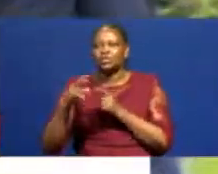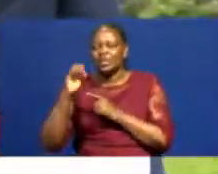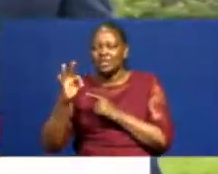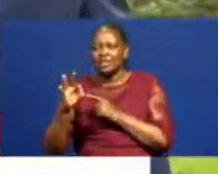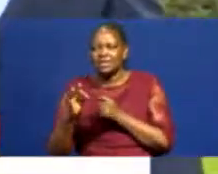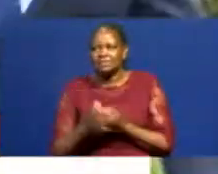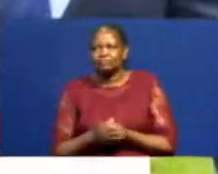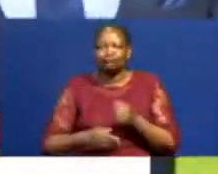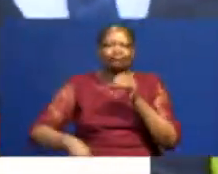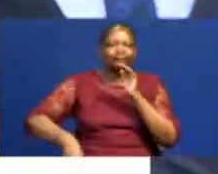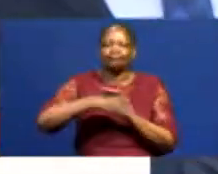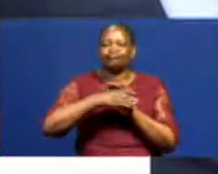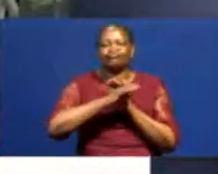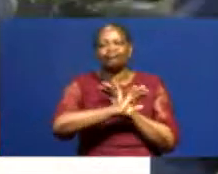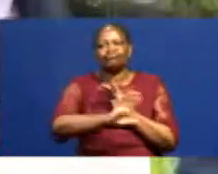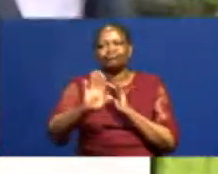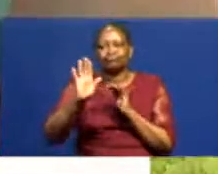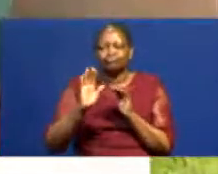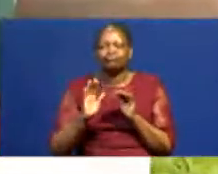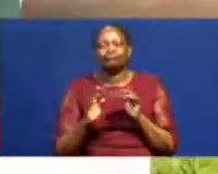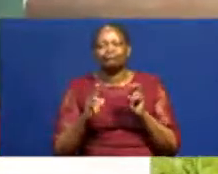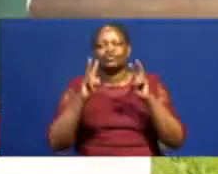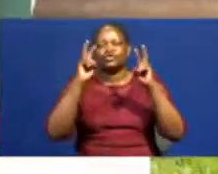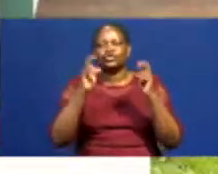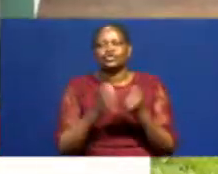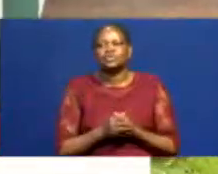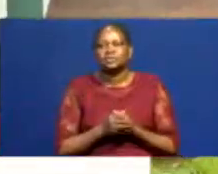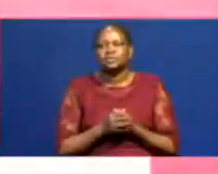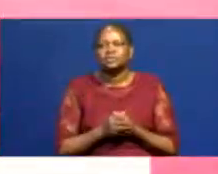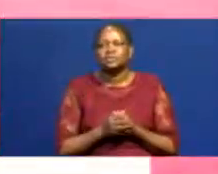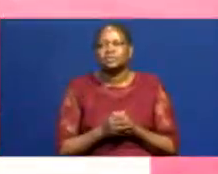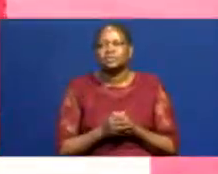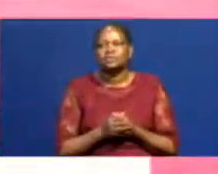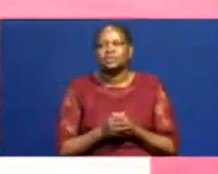thrash out those outstanding issues.